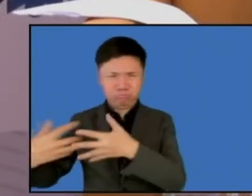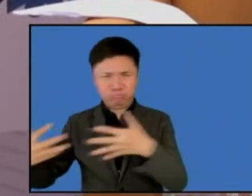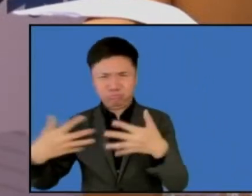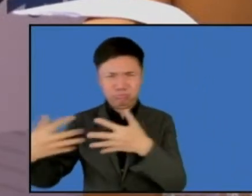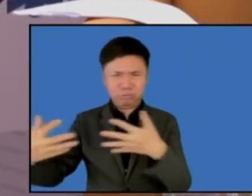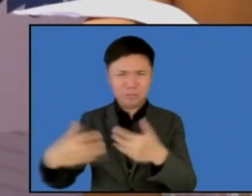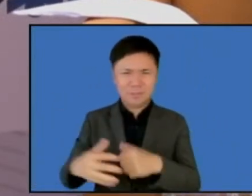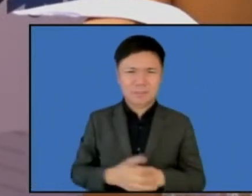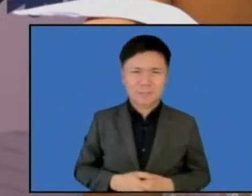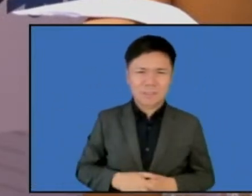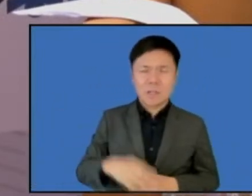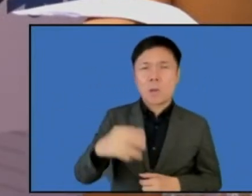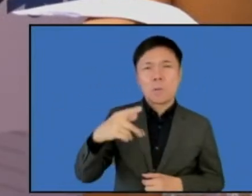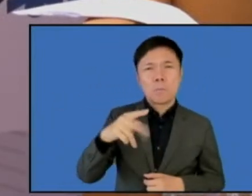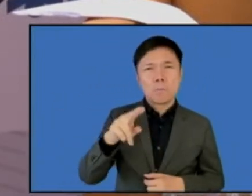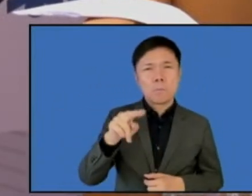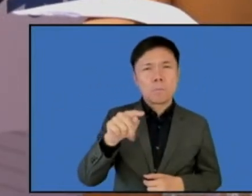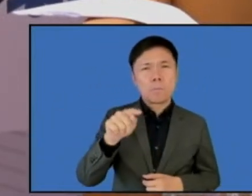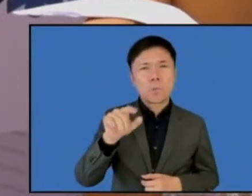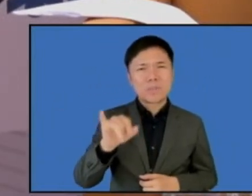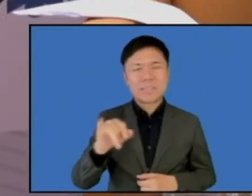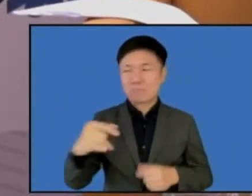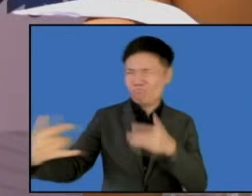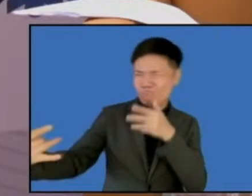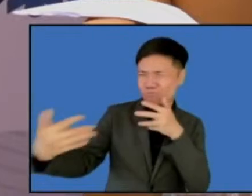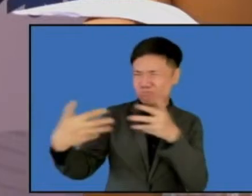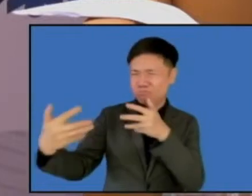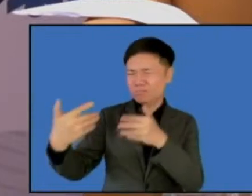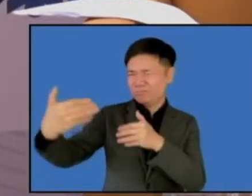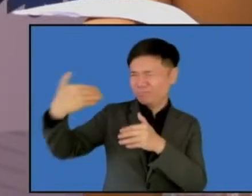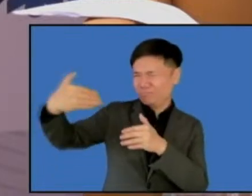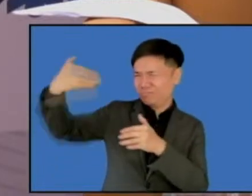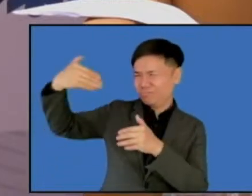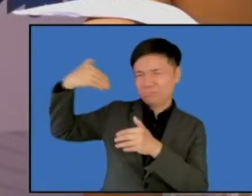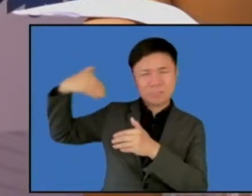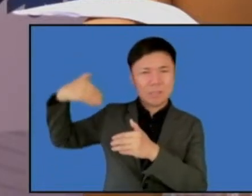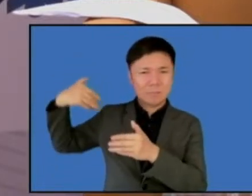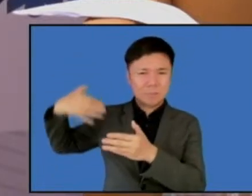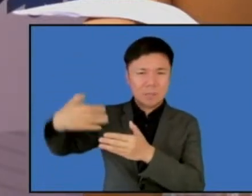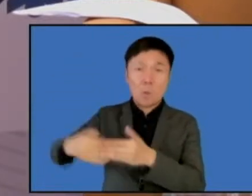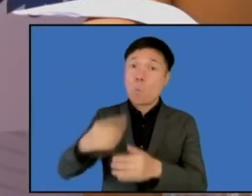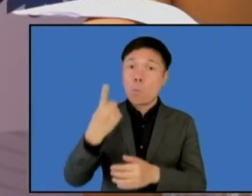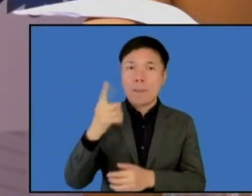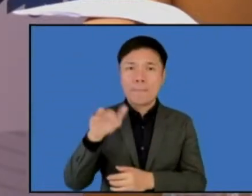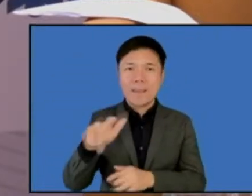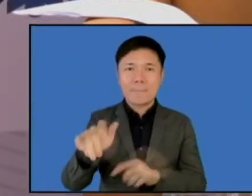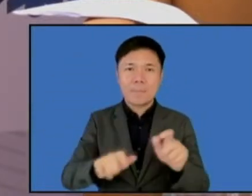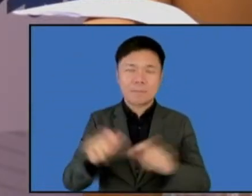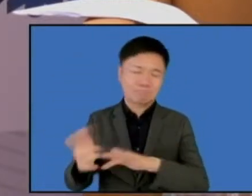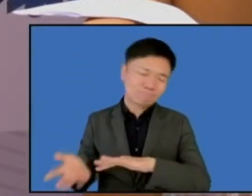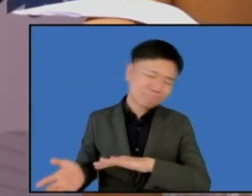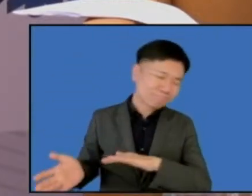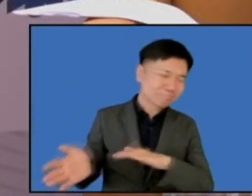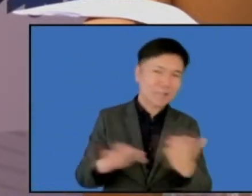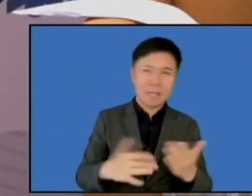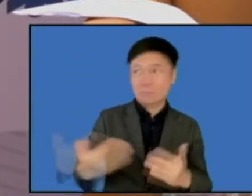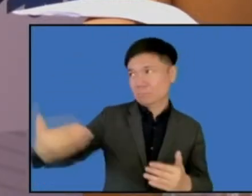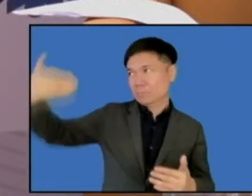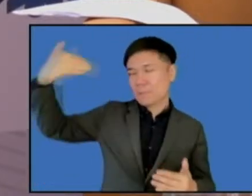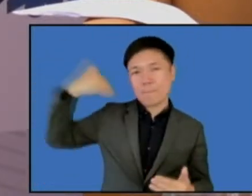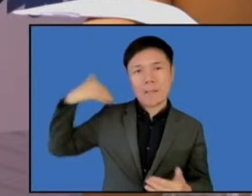The Punti-Hakka Wars, literally meaning the local versus Hakka wars. Yeah, left 1 million dead. So to the